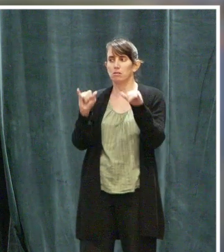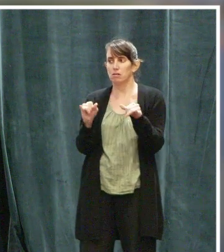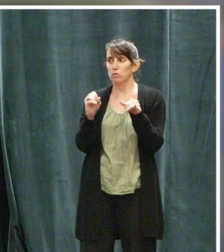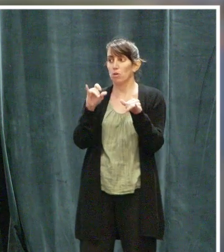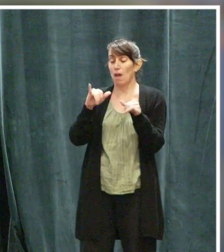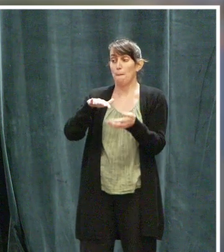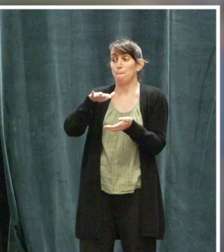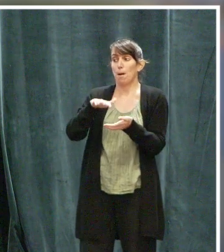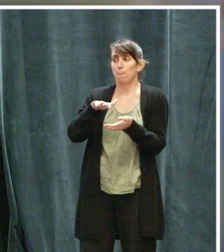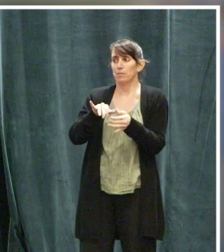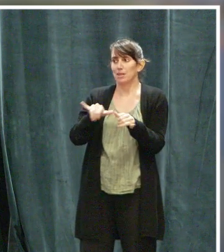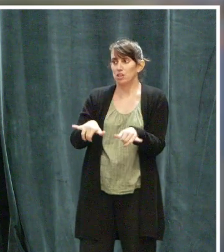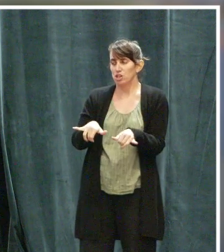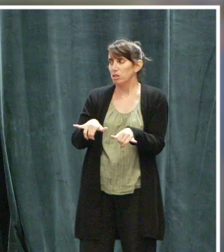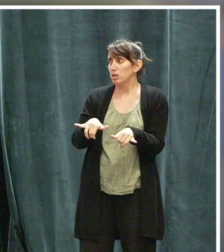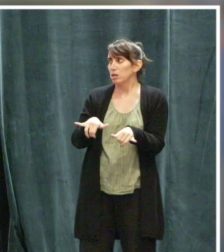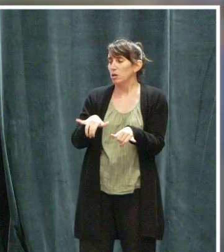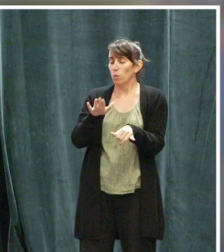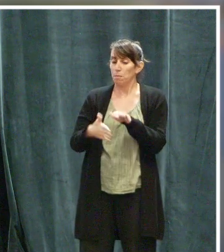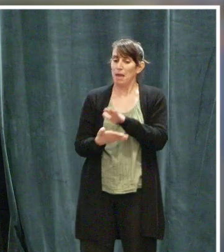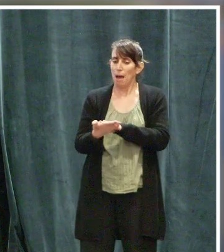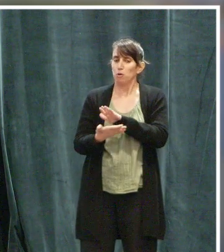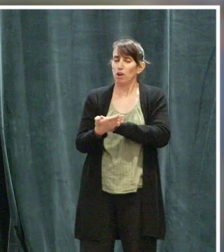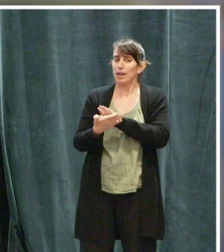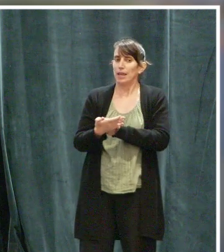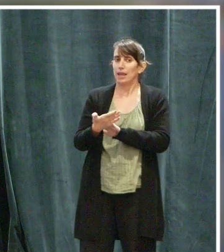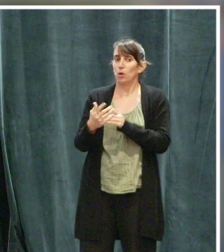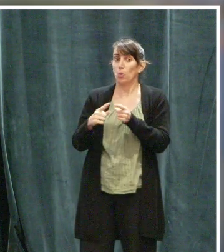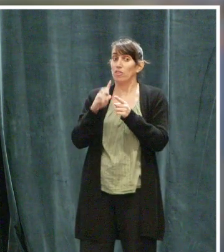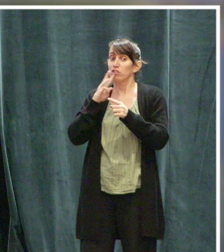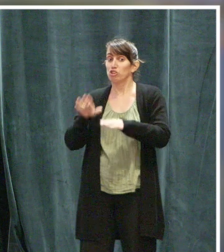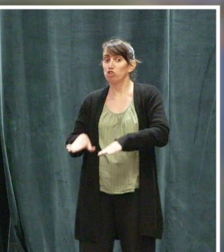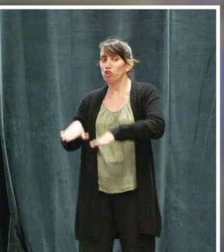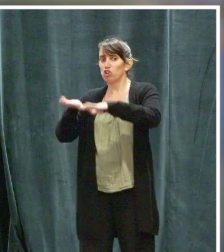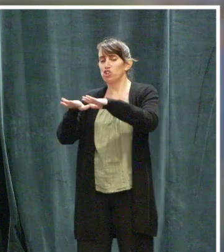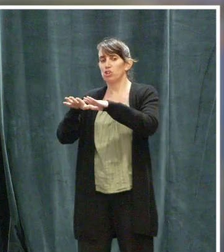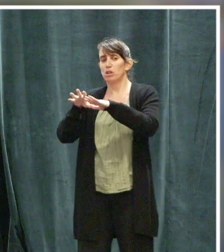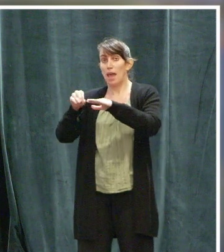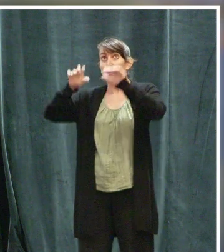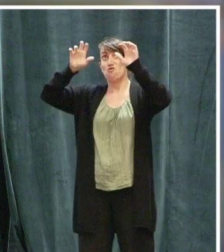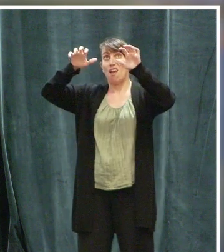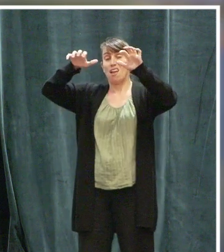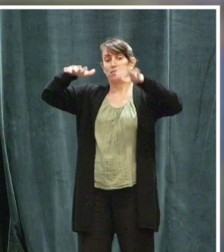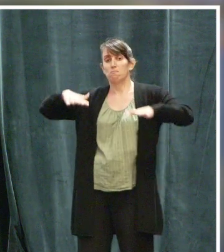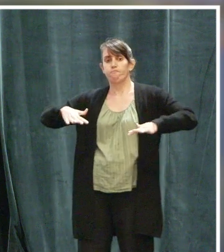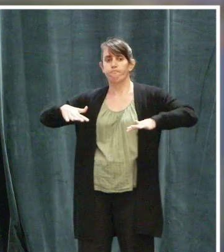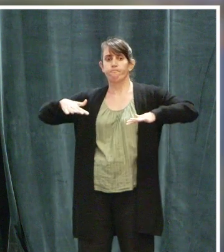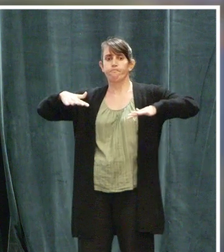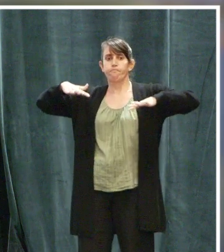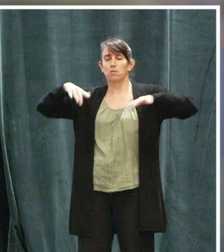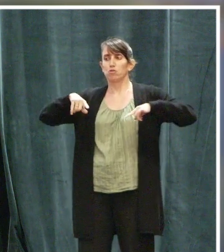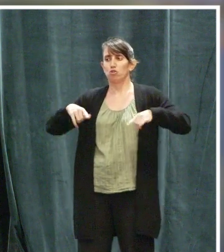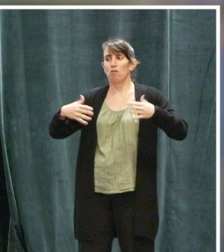pump station will basically be operating when we have surge and when we have heavy rains during heavy